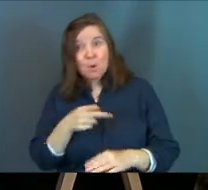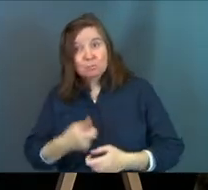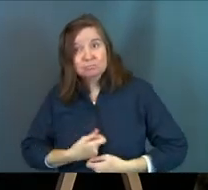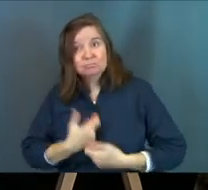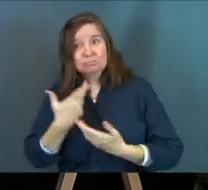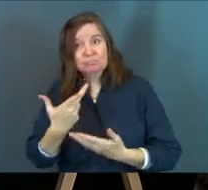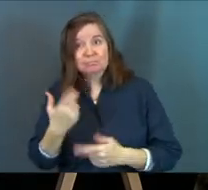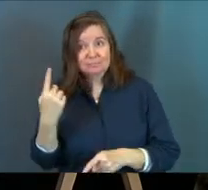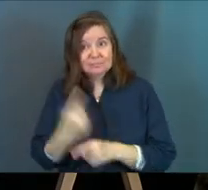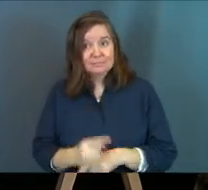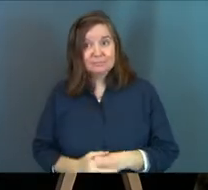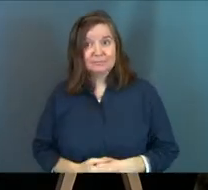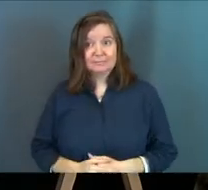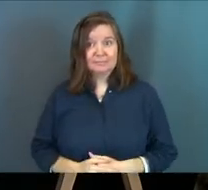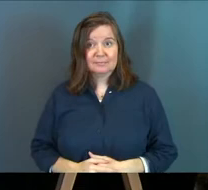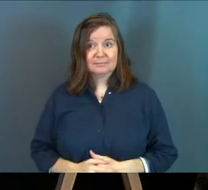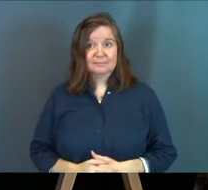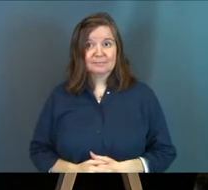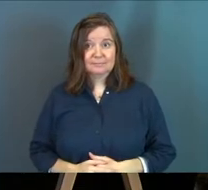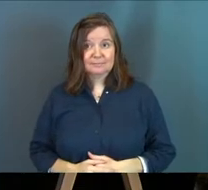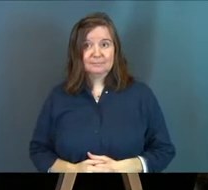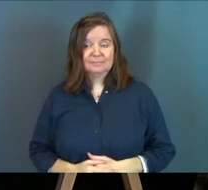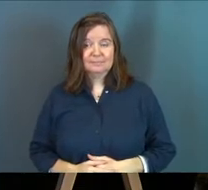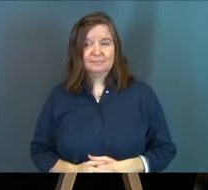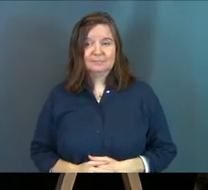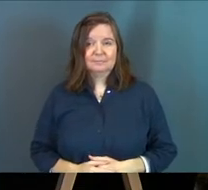poetry came out.